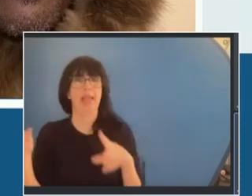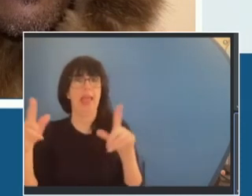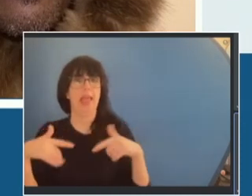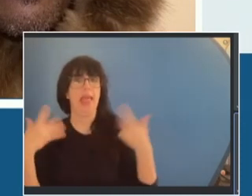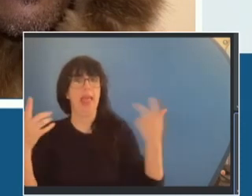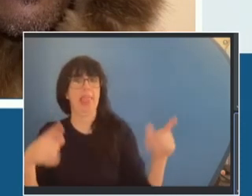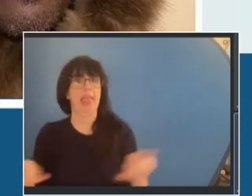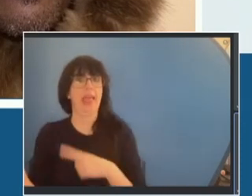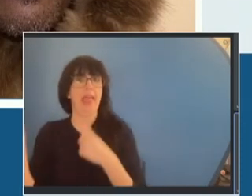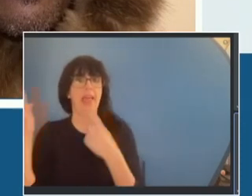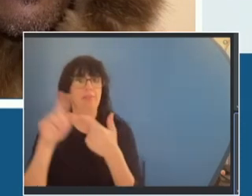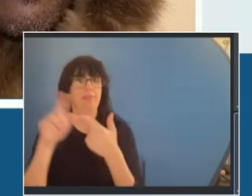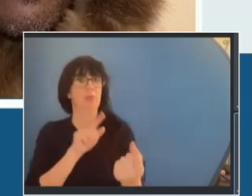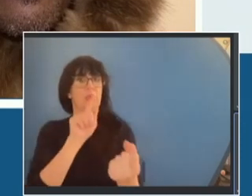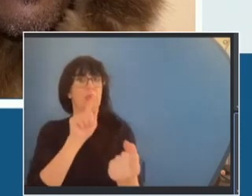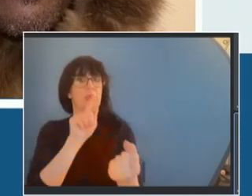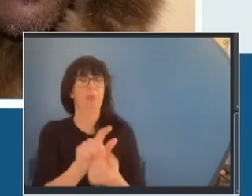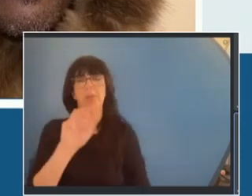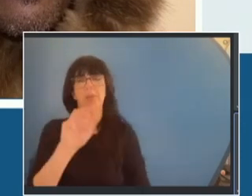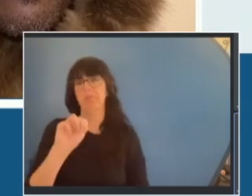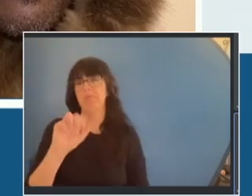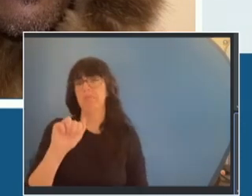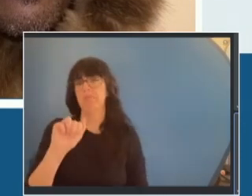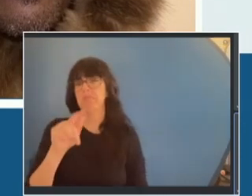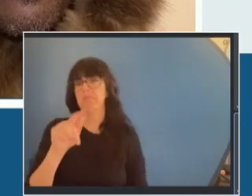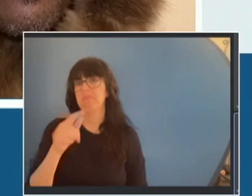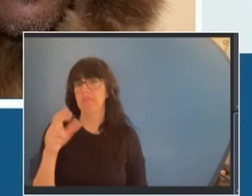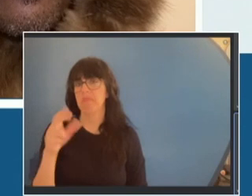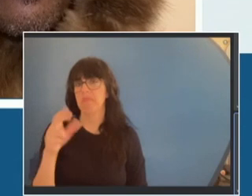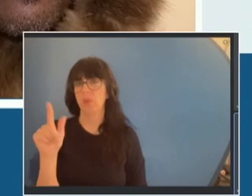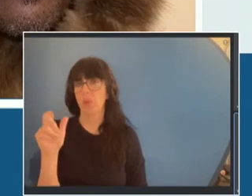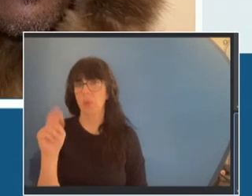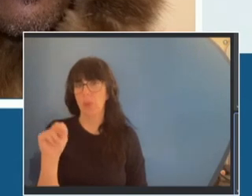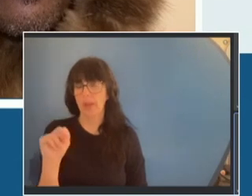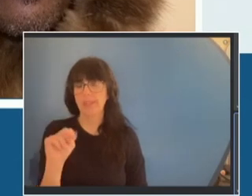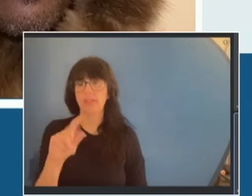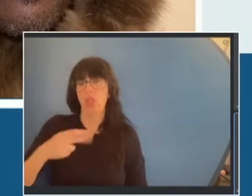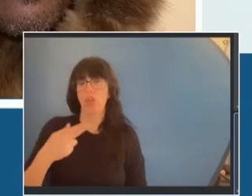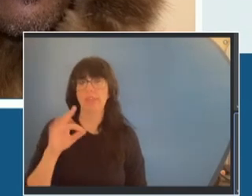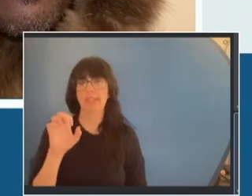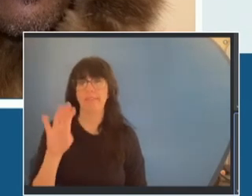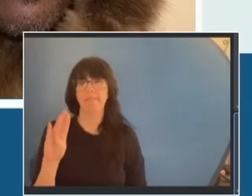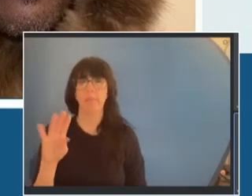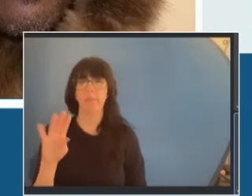Henson, Polar Explorer, on Thursday, February 9th at 11